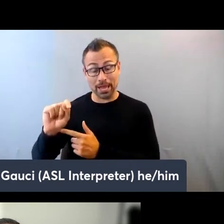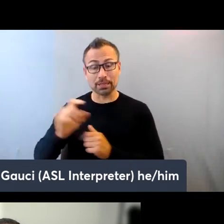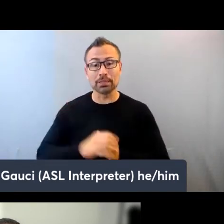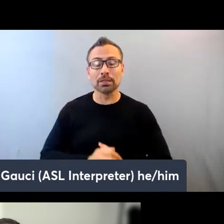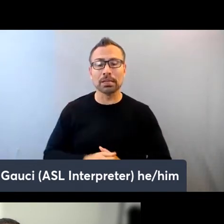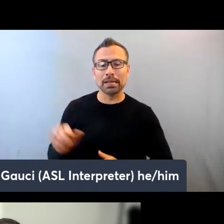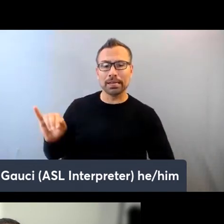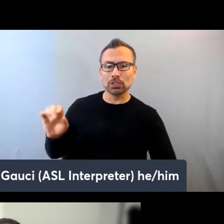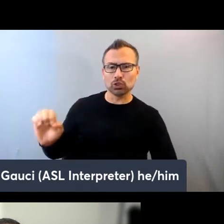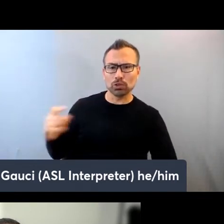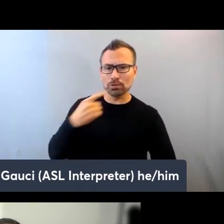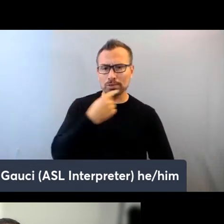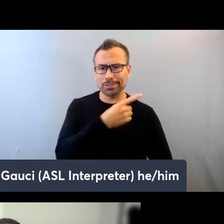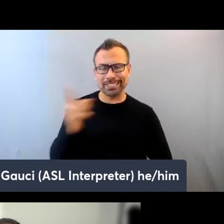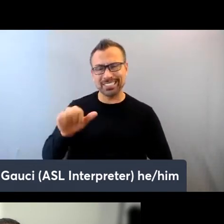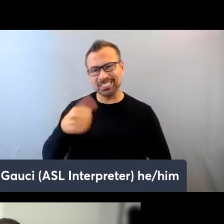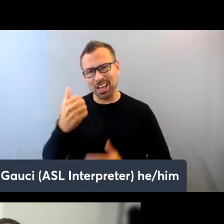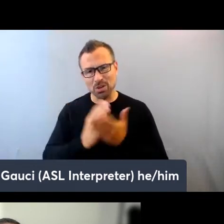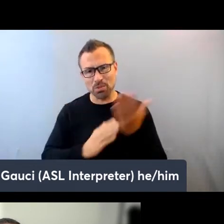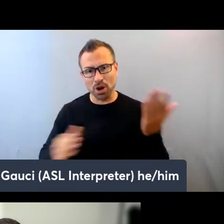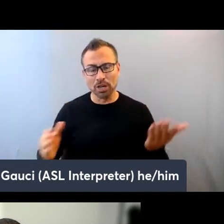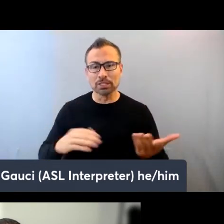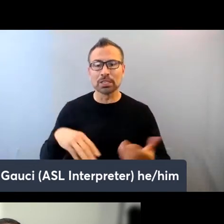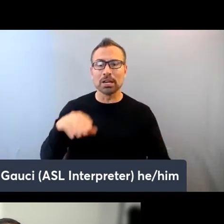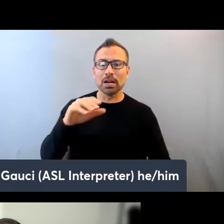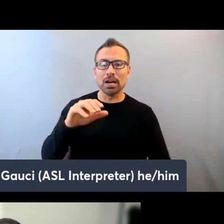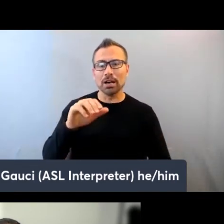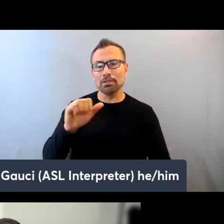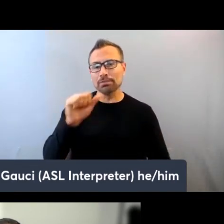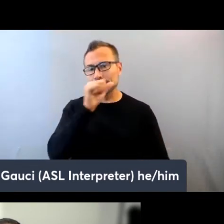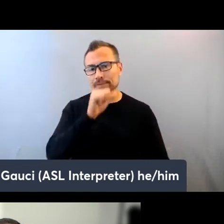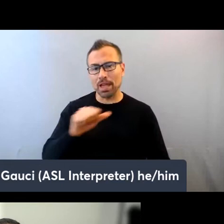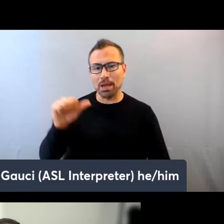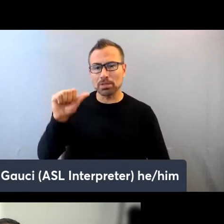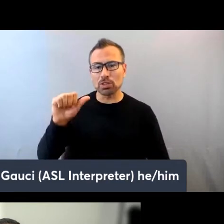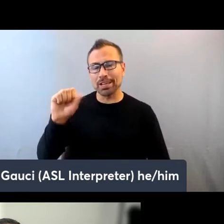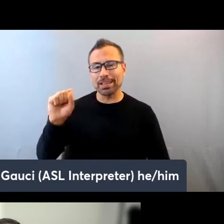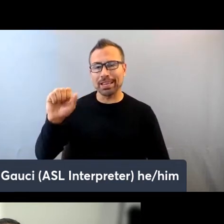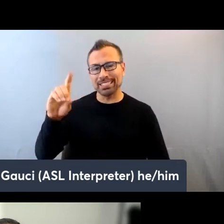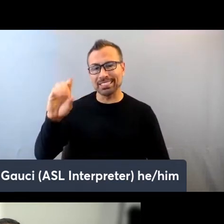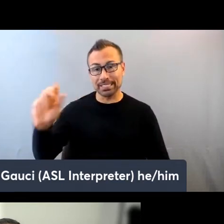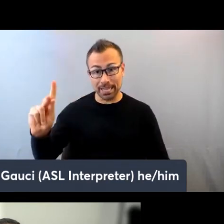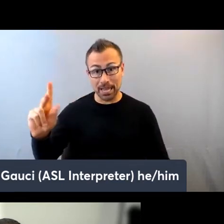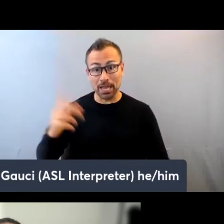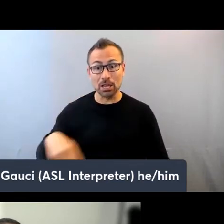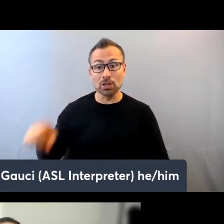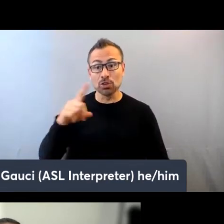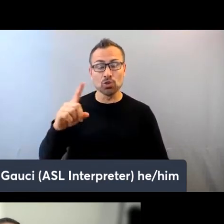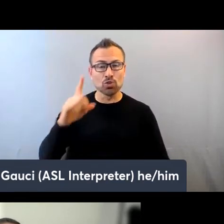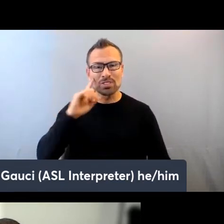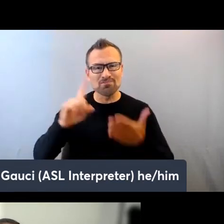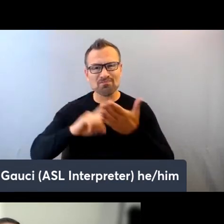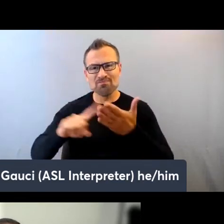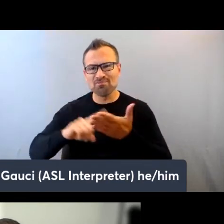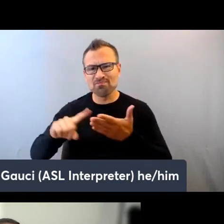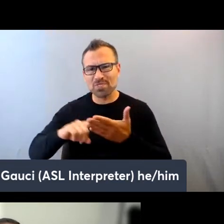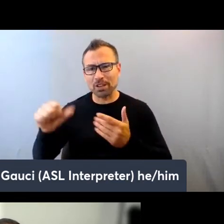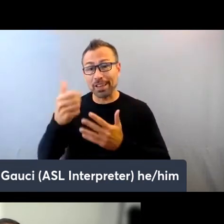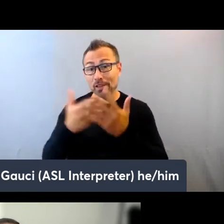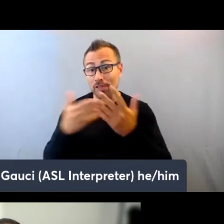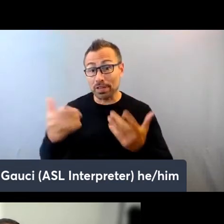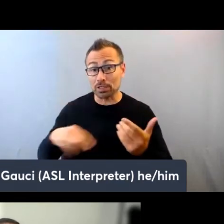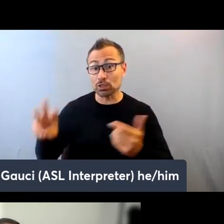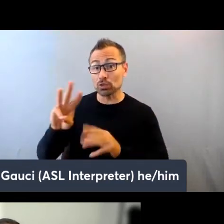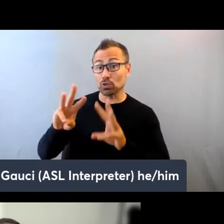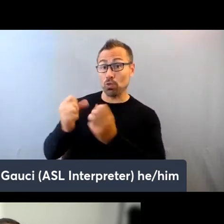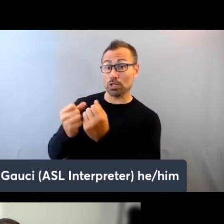of the Amazon Chime SDK, the PSTN, and other things. Yeah. Check out the workshops. They'll walk you through all the step-by-step how to